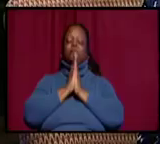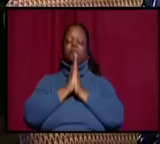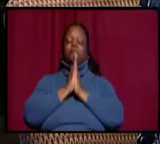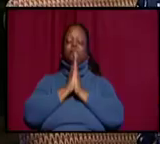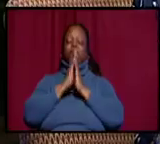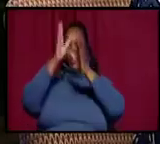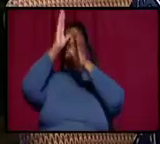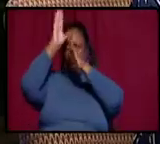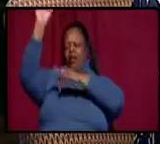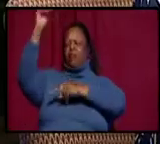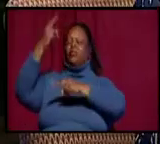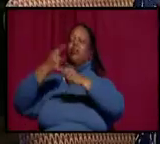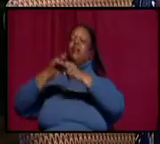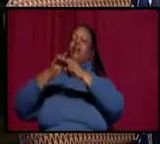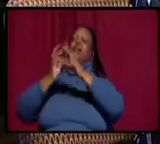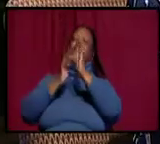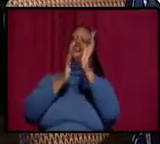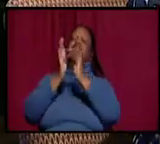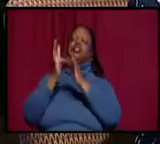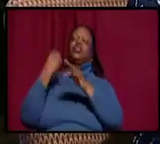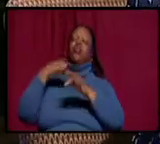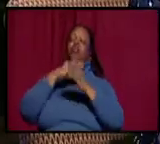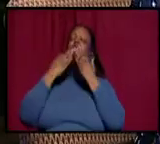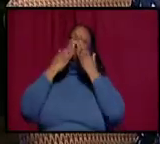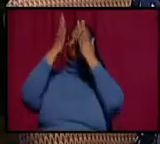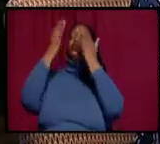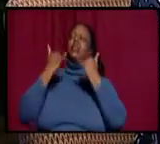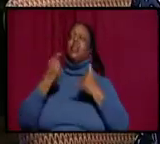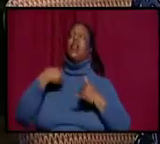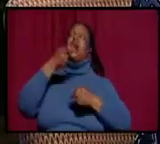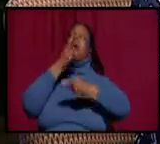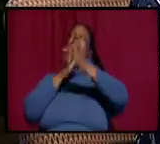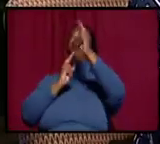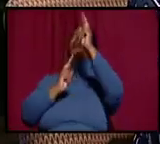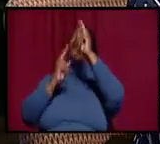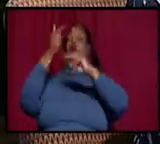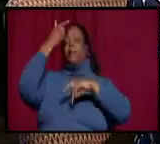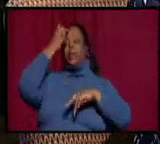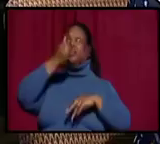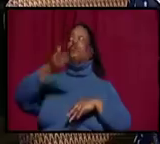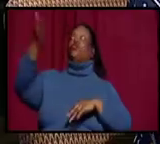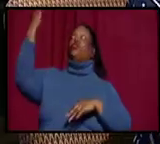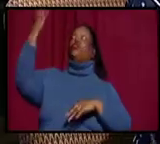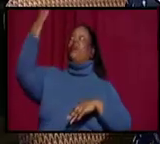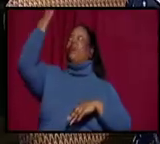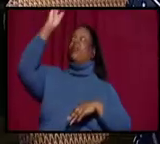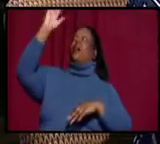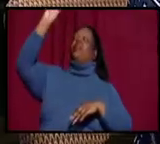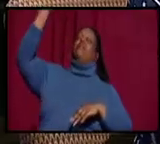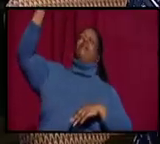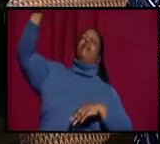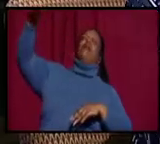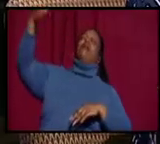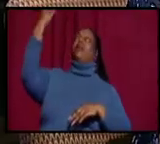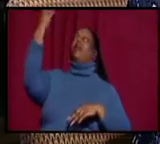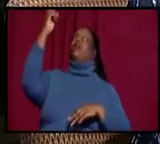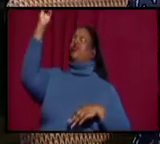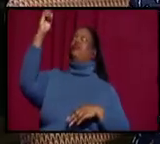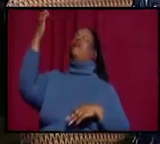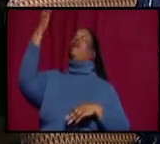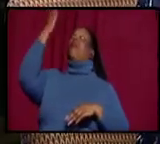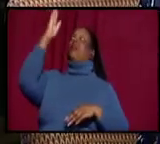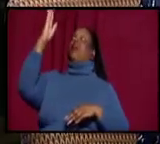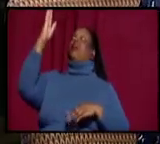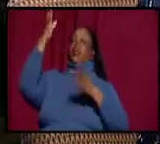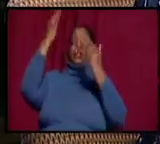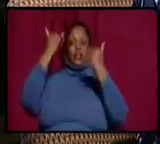Jesus, we thank you tonight. And I honor you because you are God, and alone you are God.